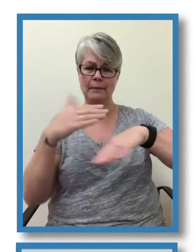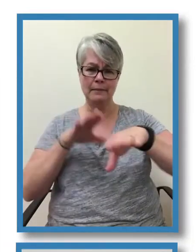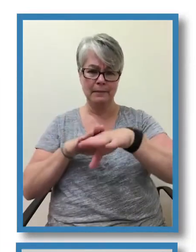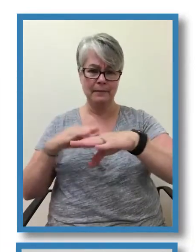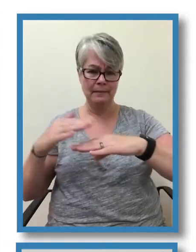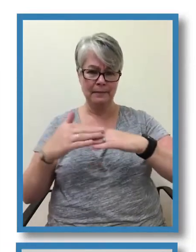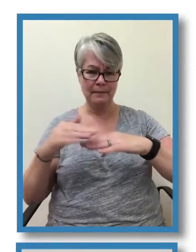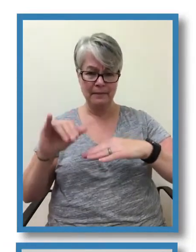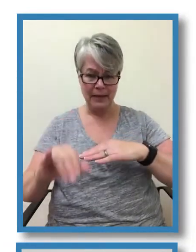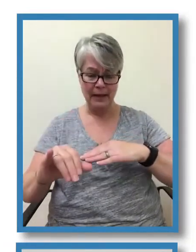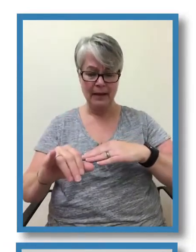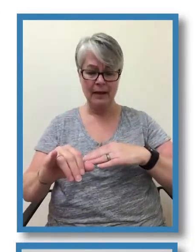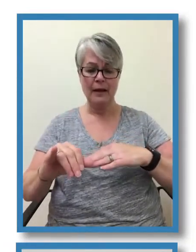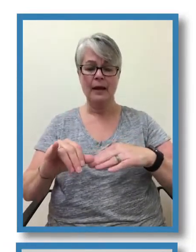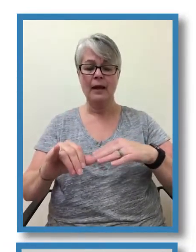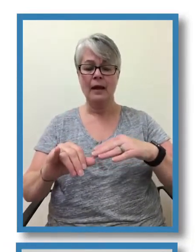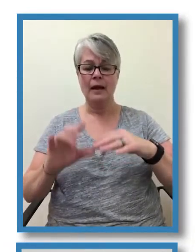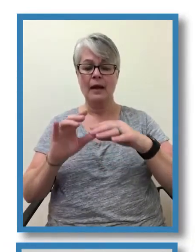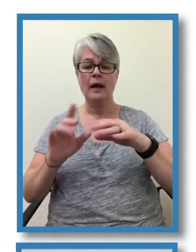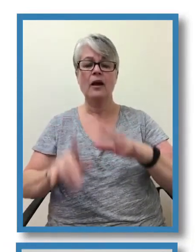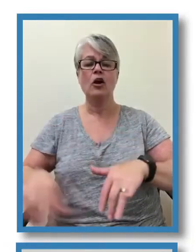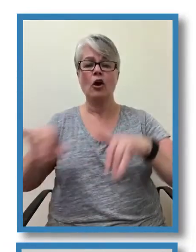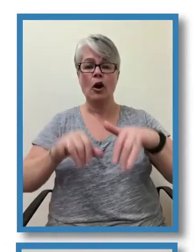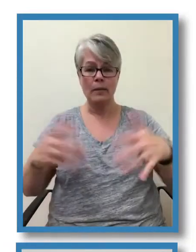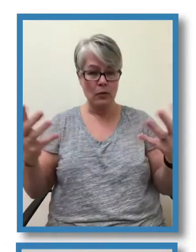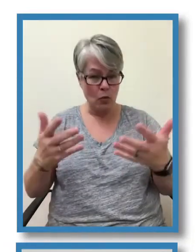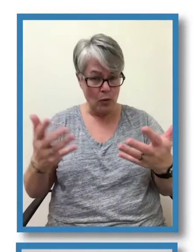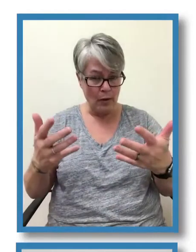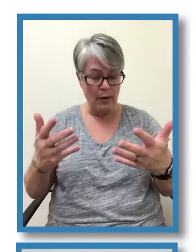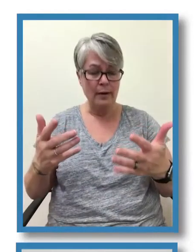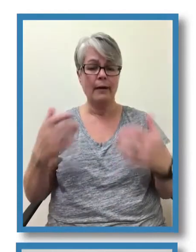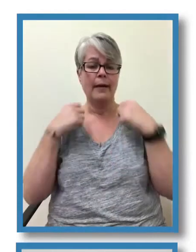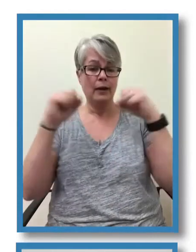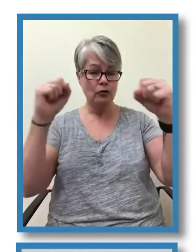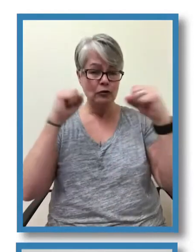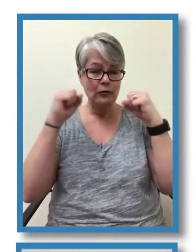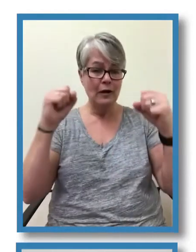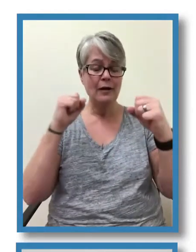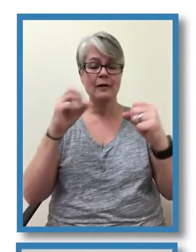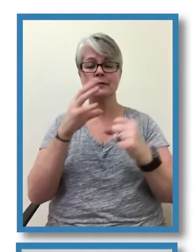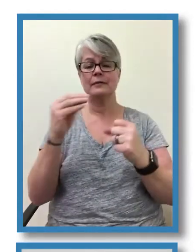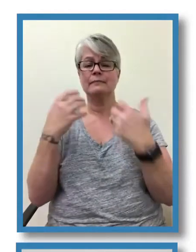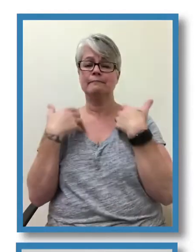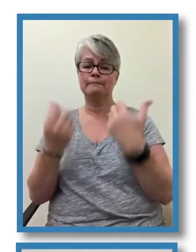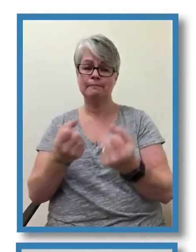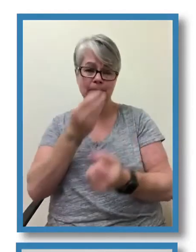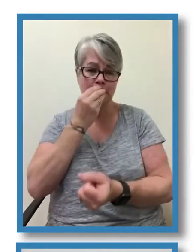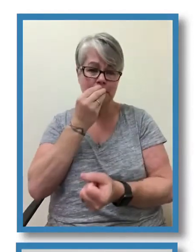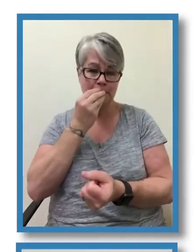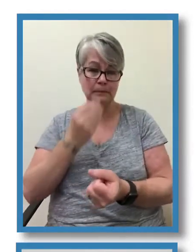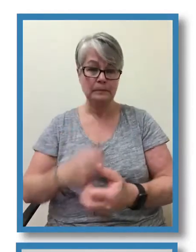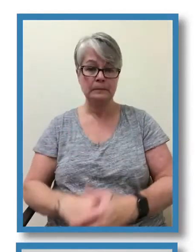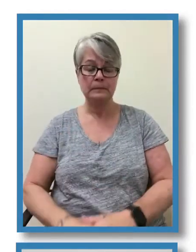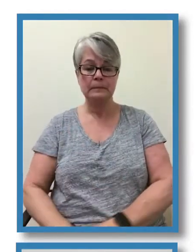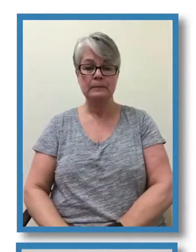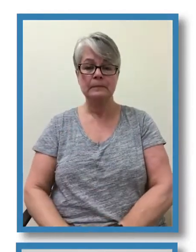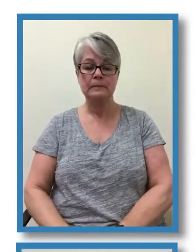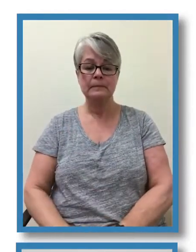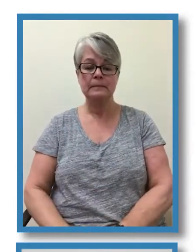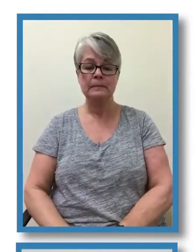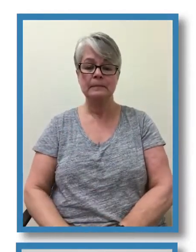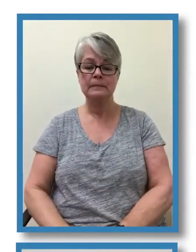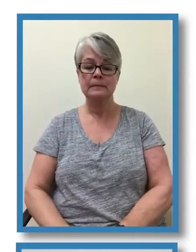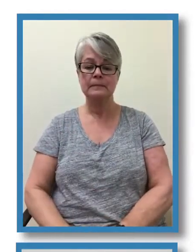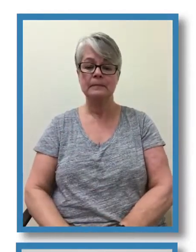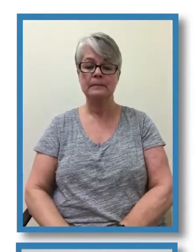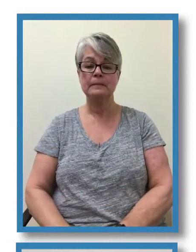So this is really just to talk a bit about some of the treatments in the last few minutes. So this is that same